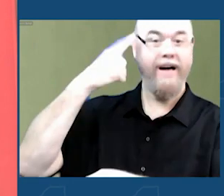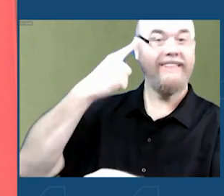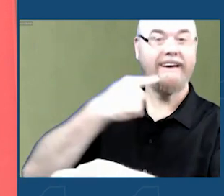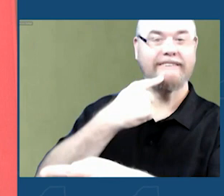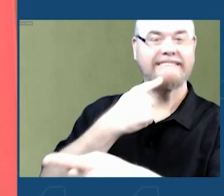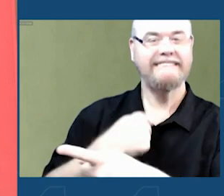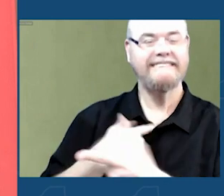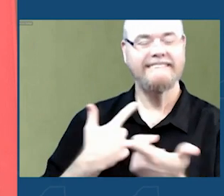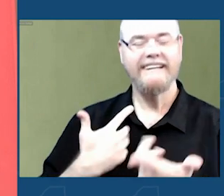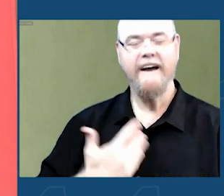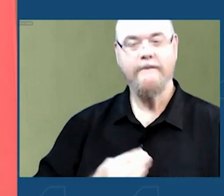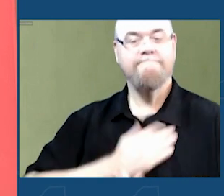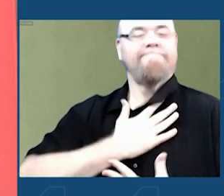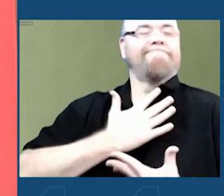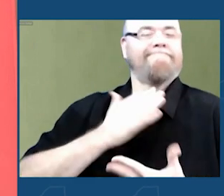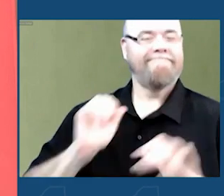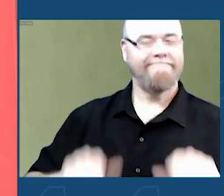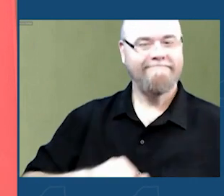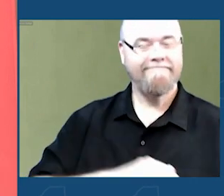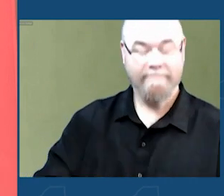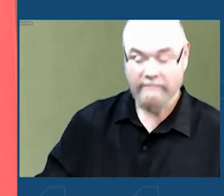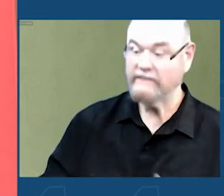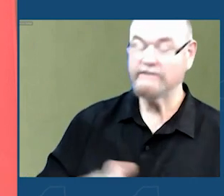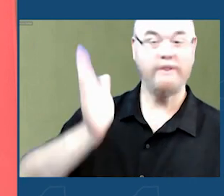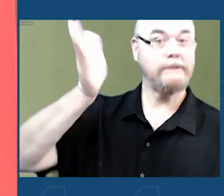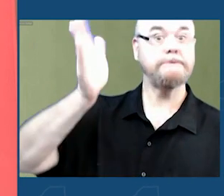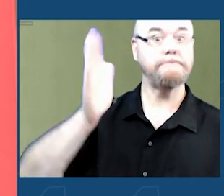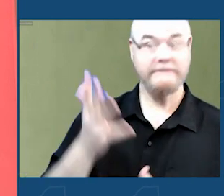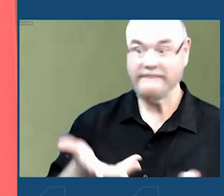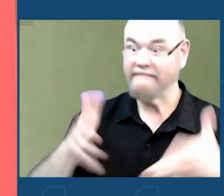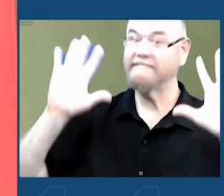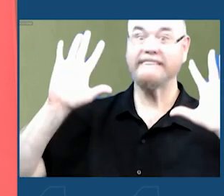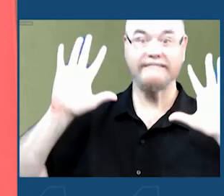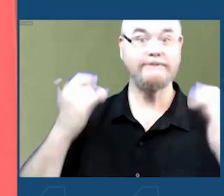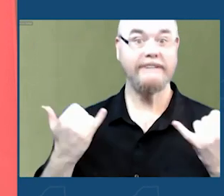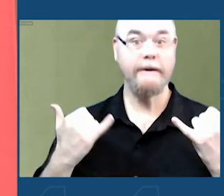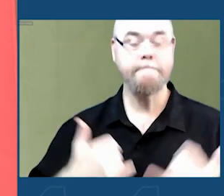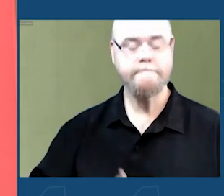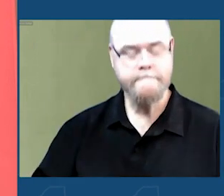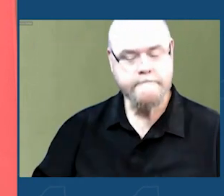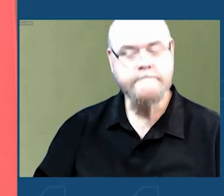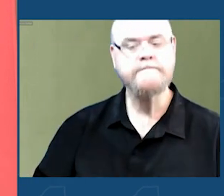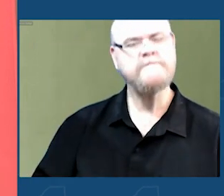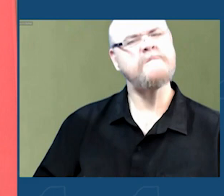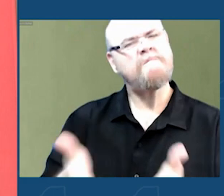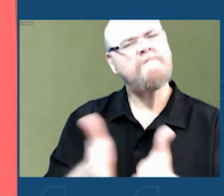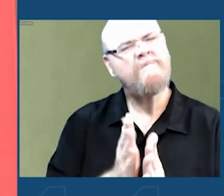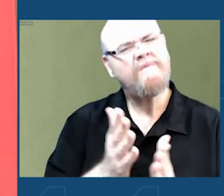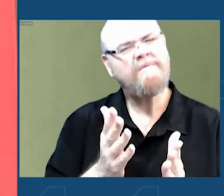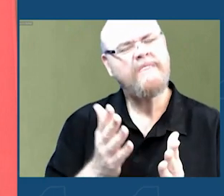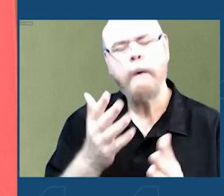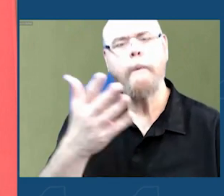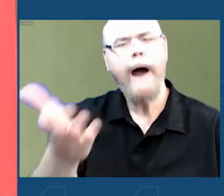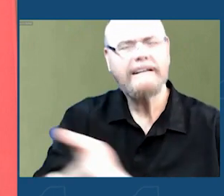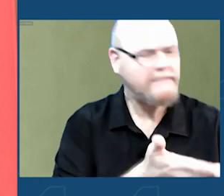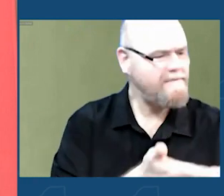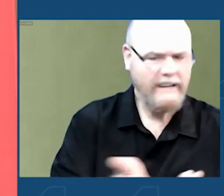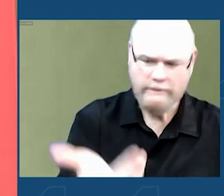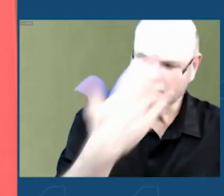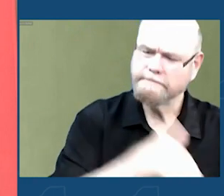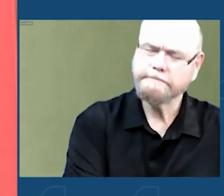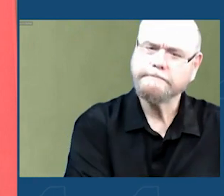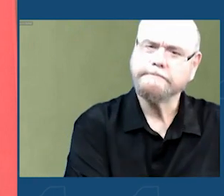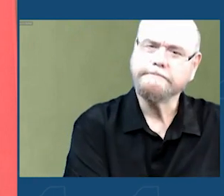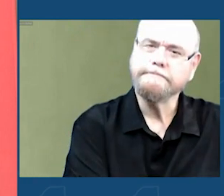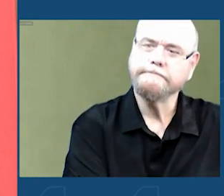this speaking program is done, I invite you all to take join a